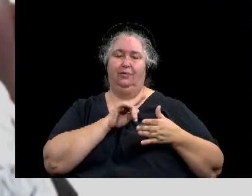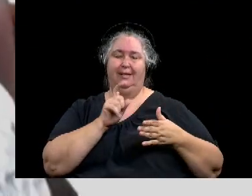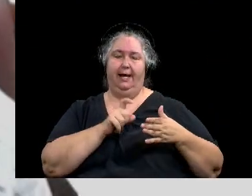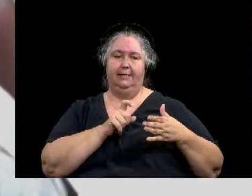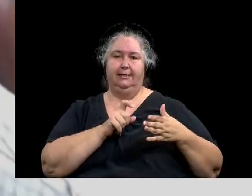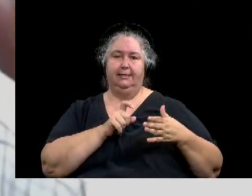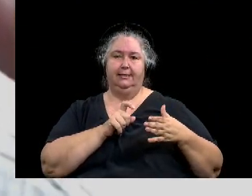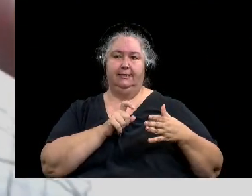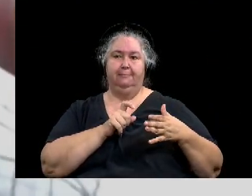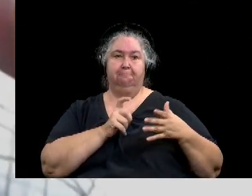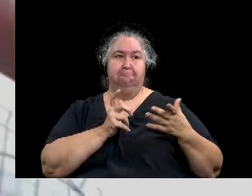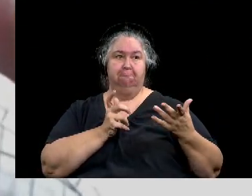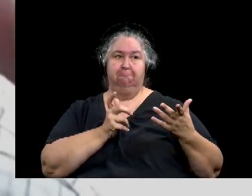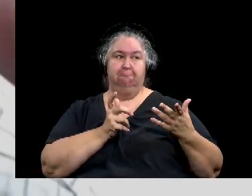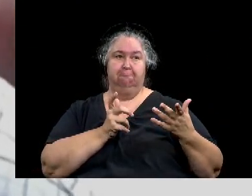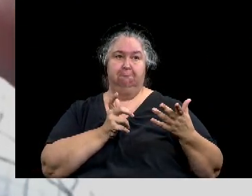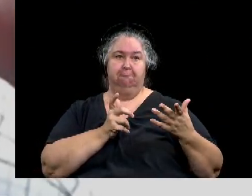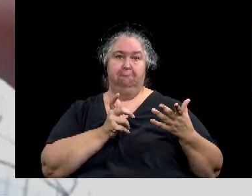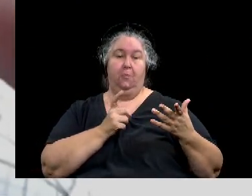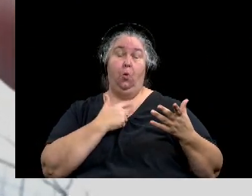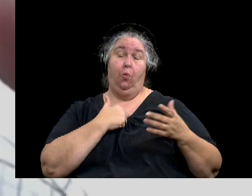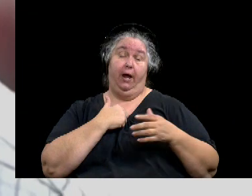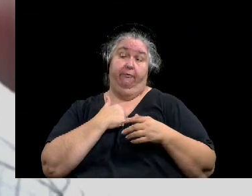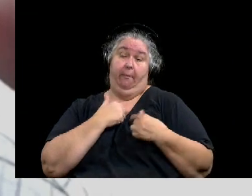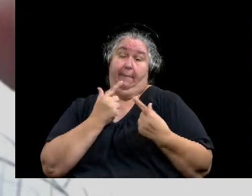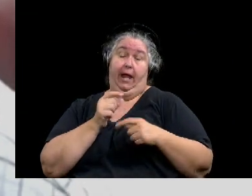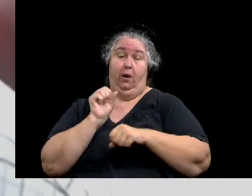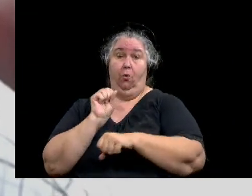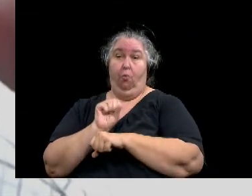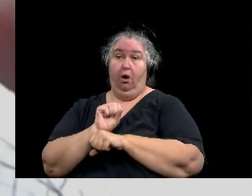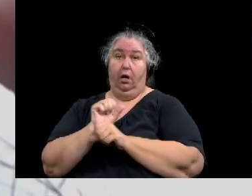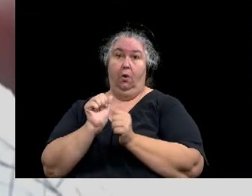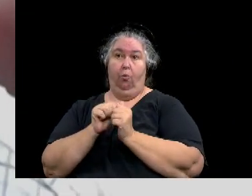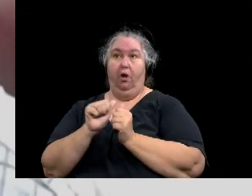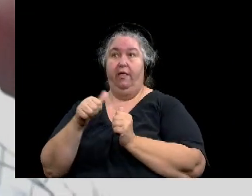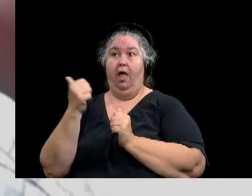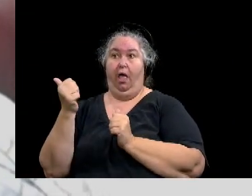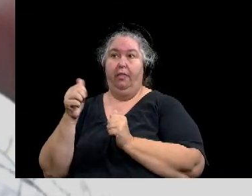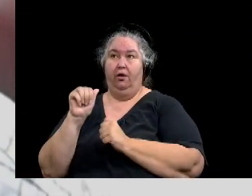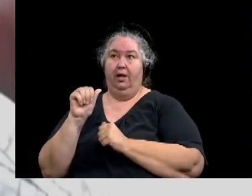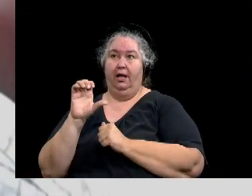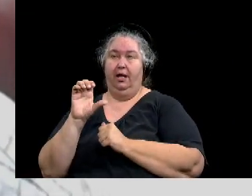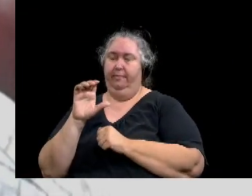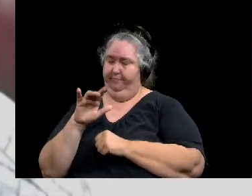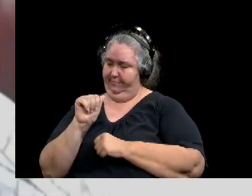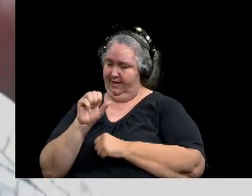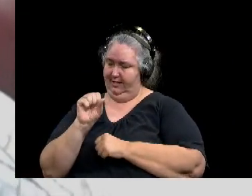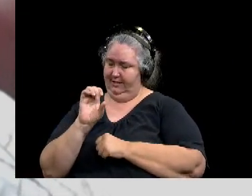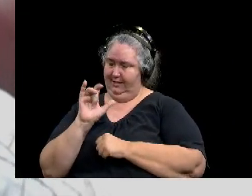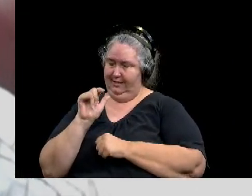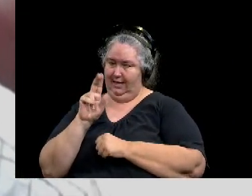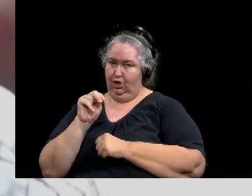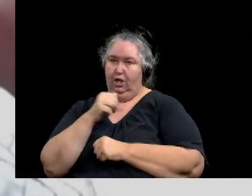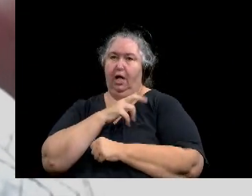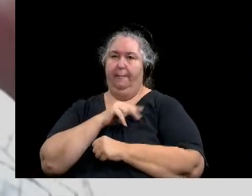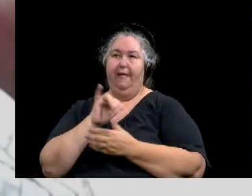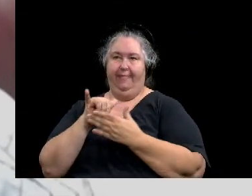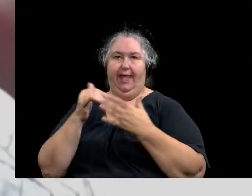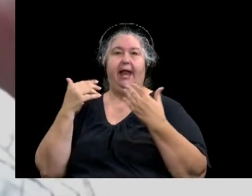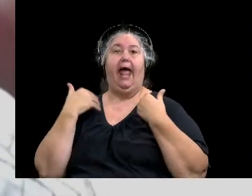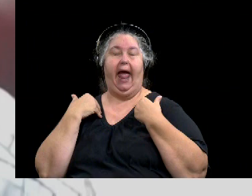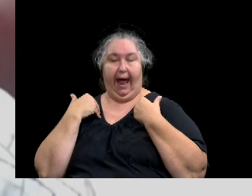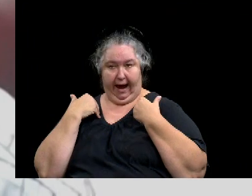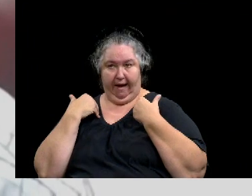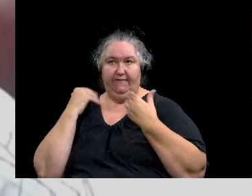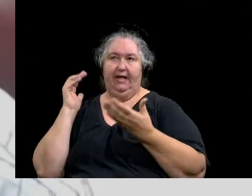area, and we have been working with our other Ascension hospitals who have a